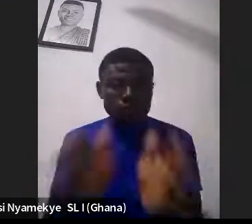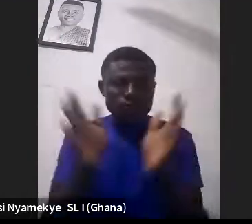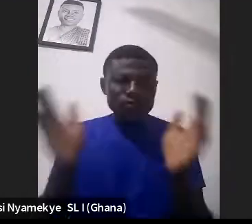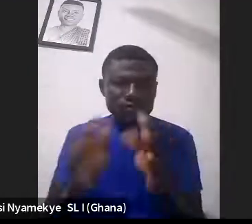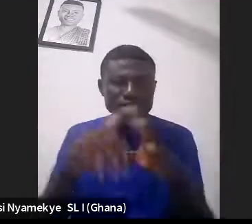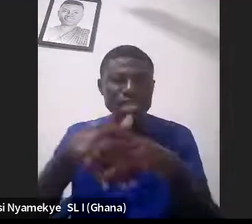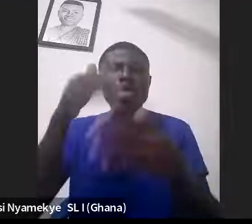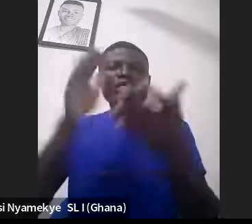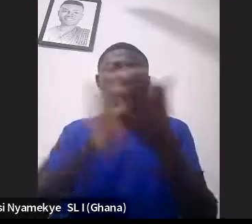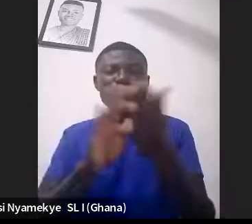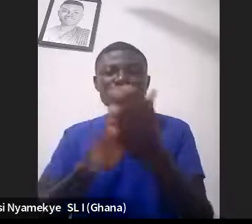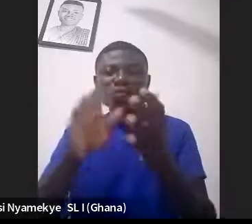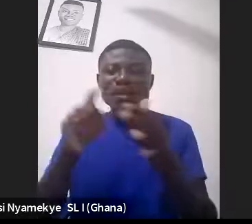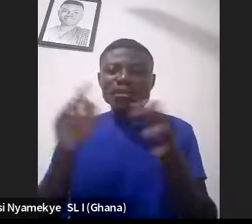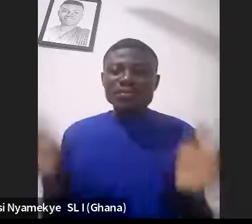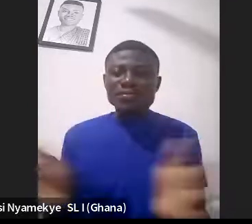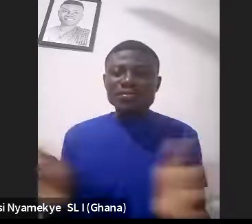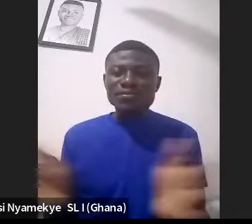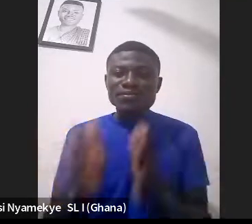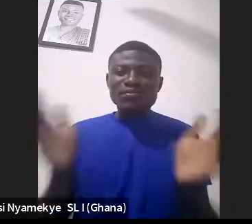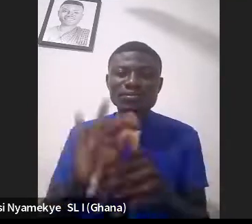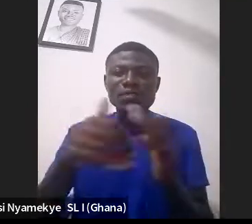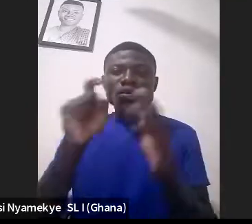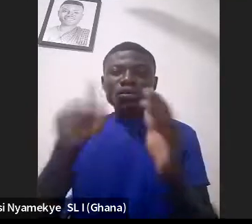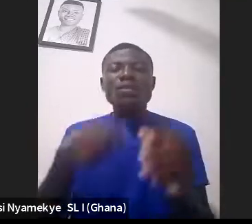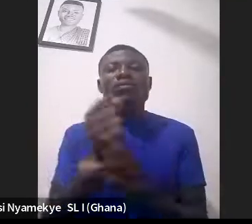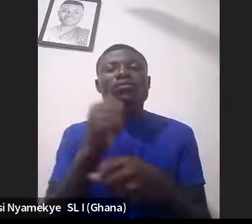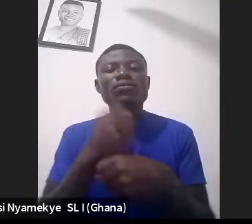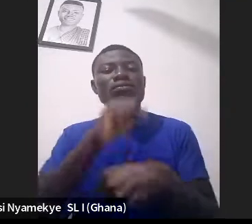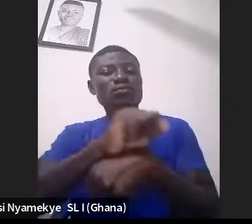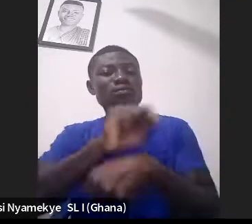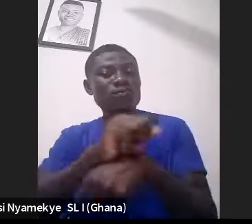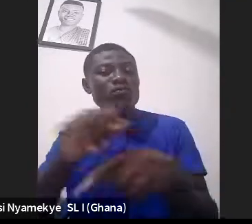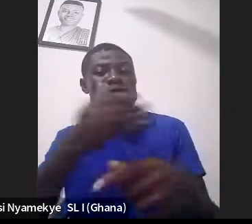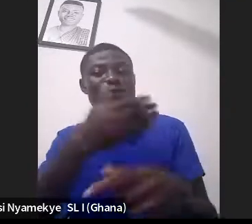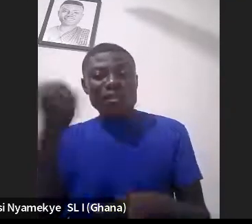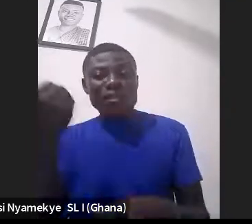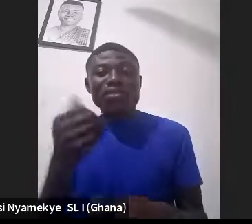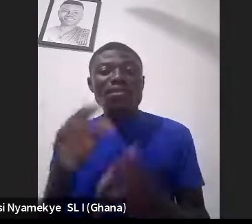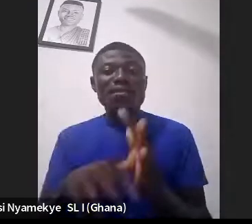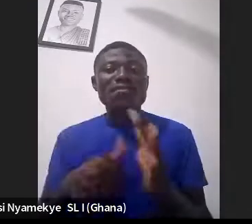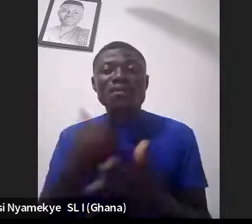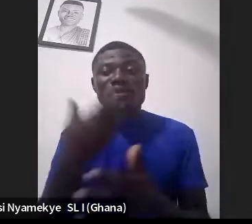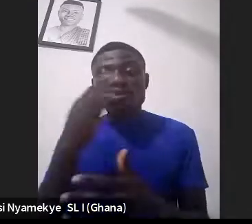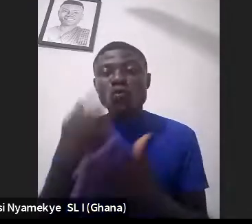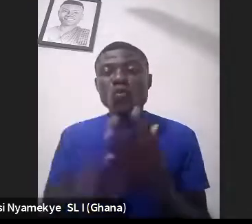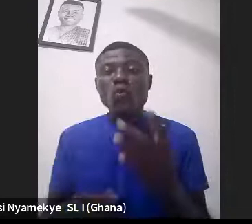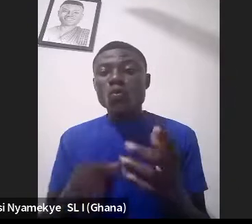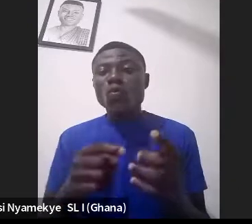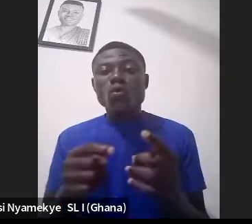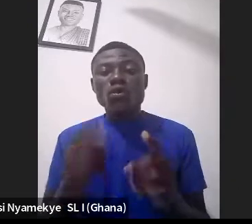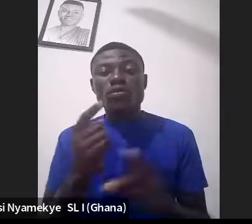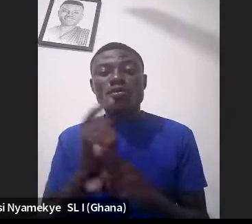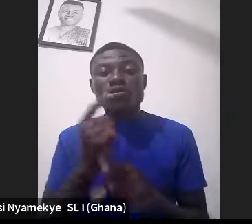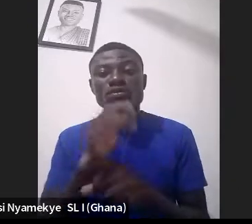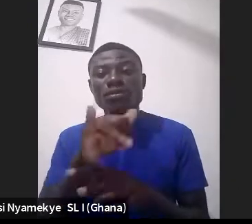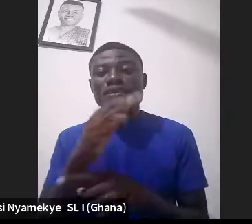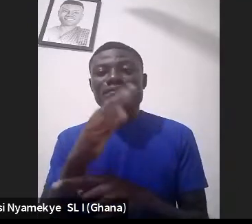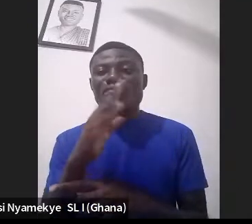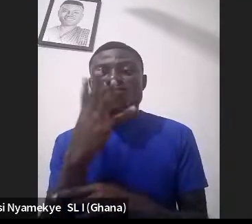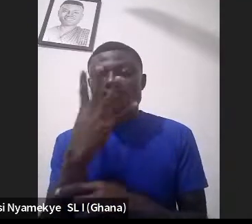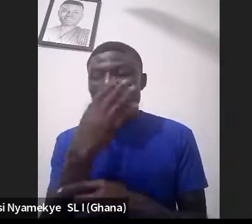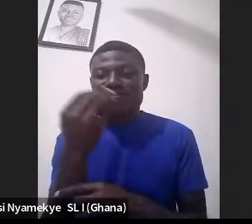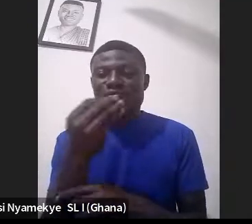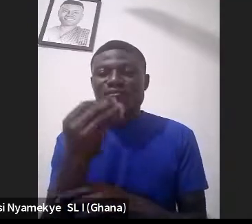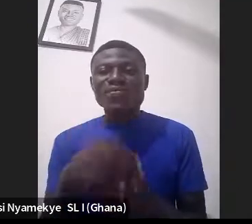things in school that they could do as well, like, I don't know, extracurricular activities or things like that. But that's